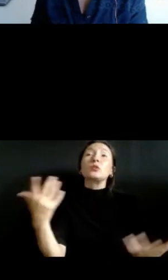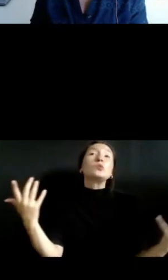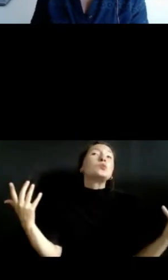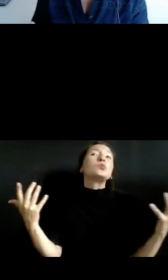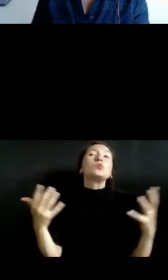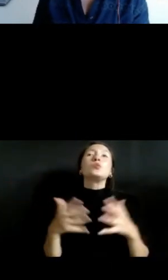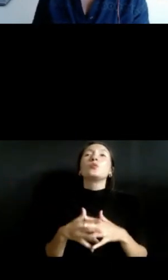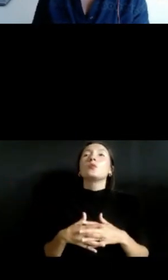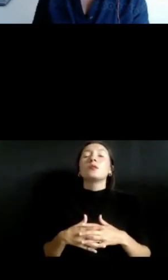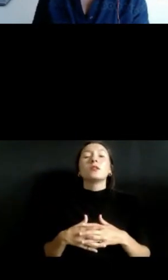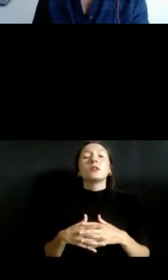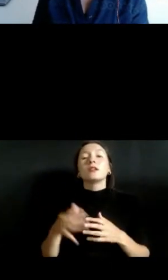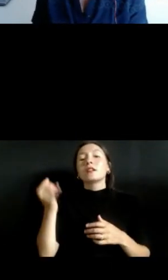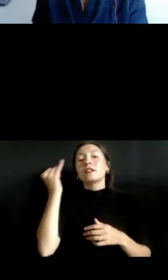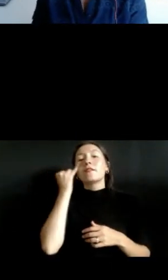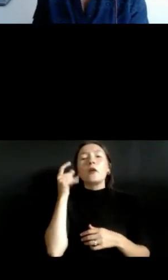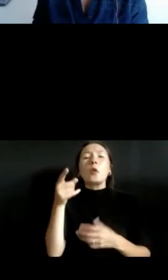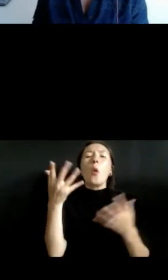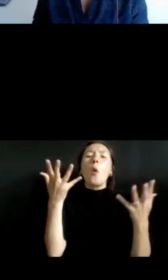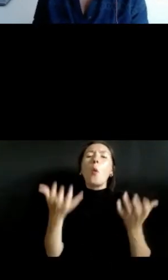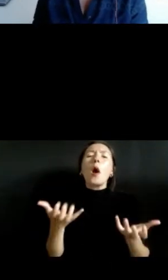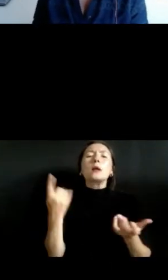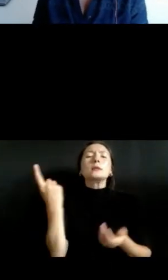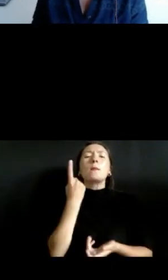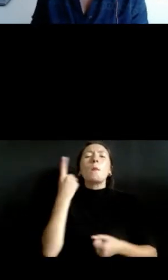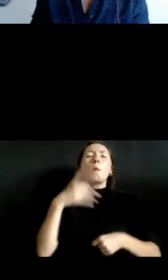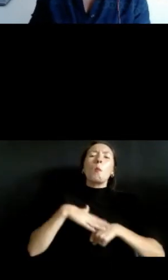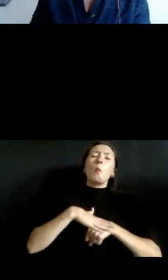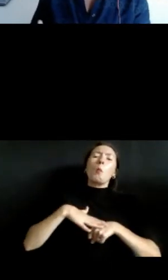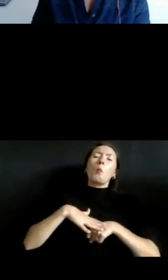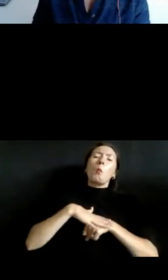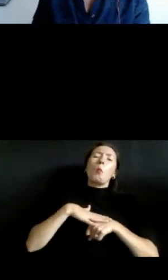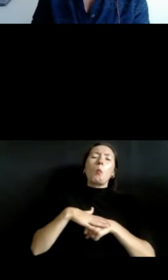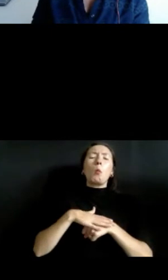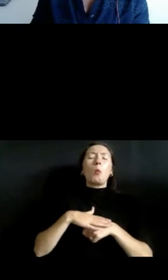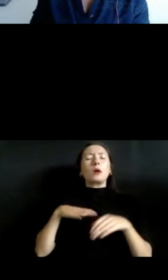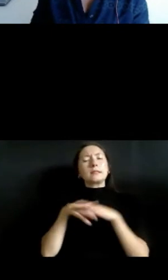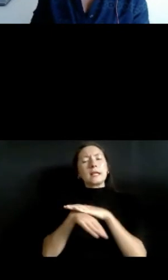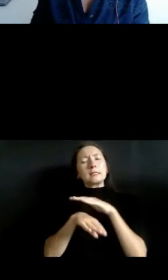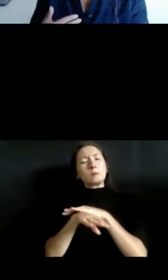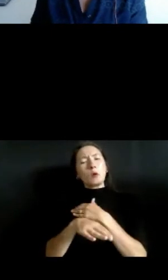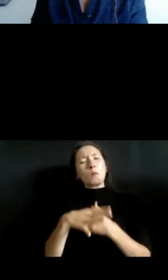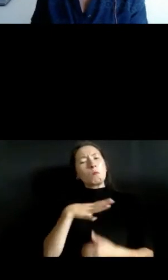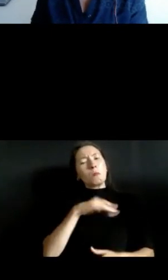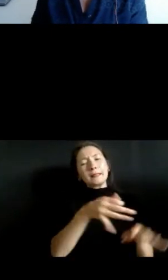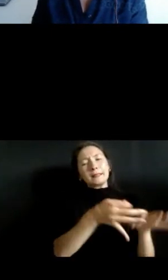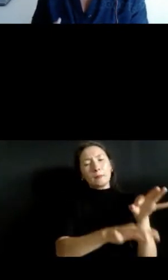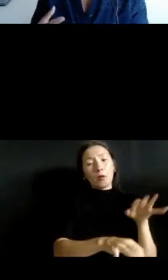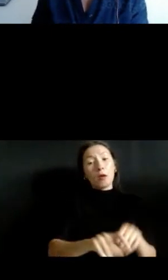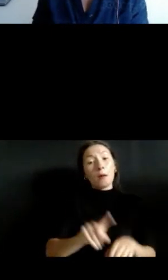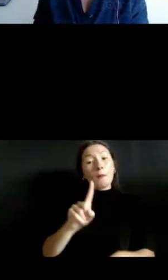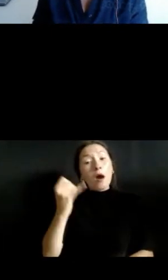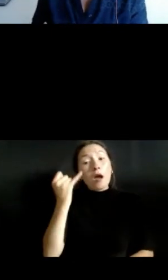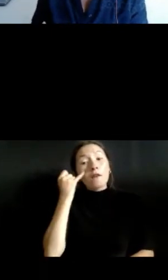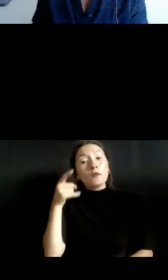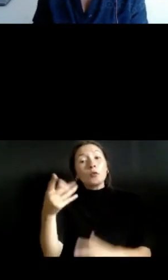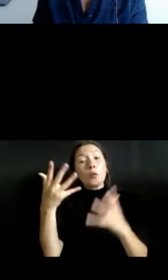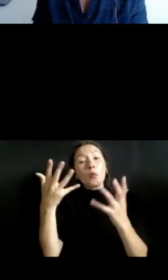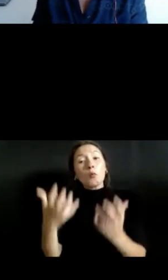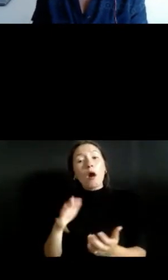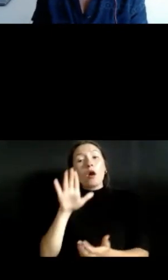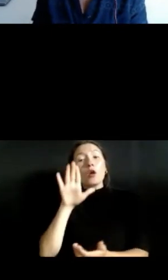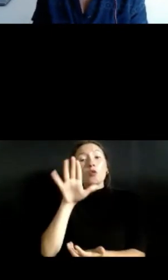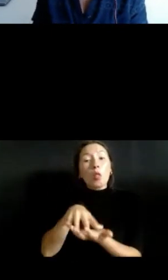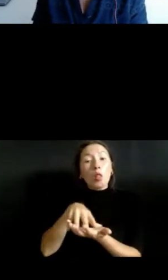simple ways. But if you're talking about making your learning content compliant to legal accessibility regulations, most often, as we said,